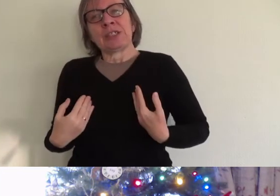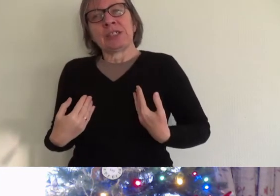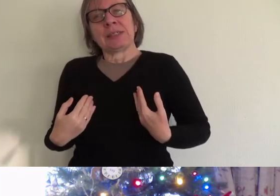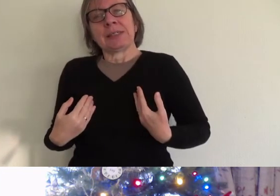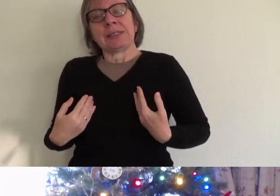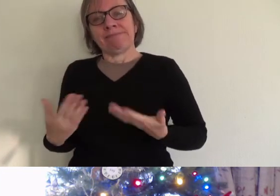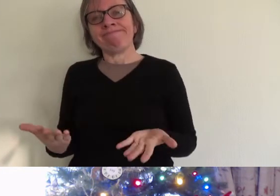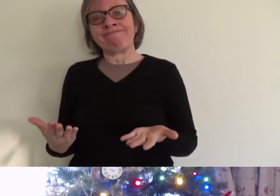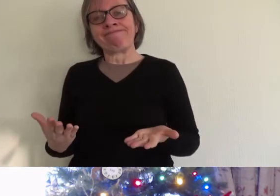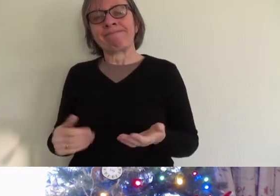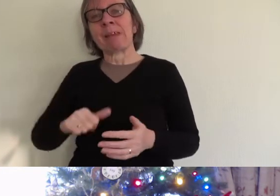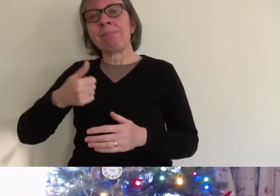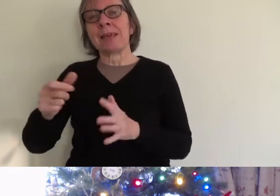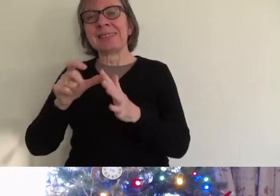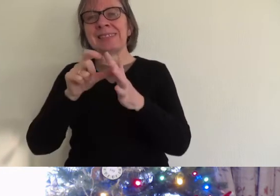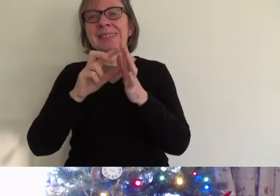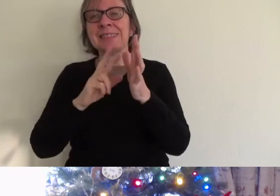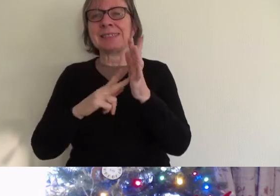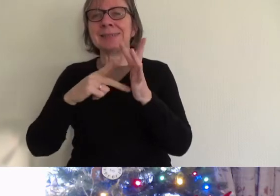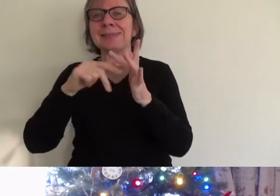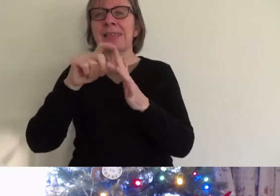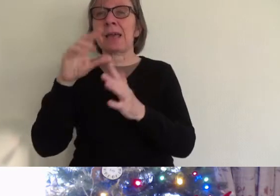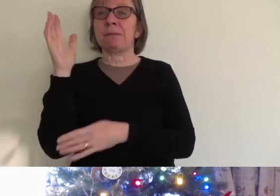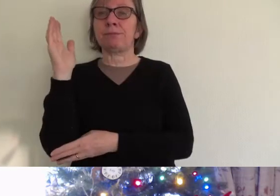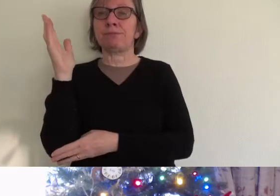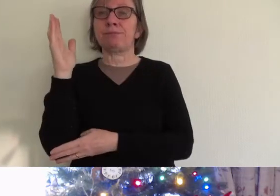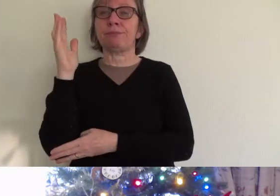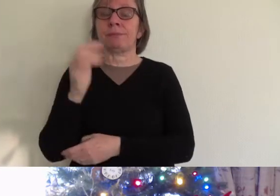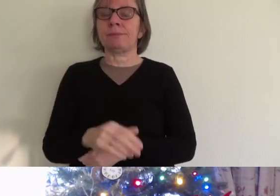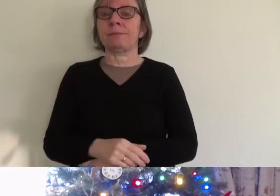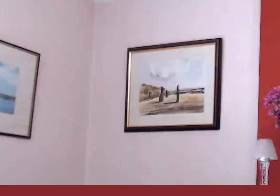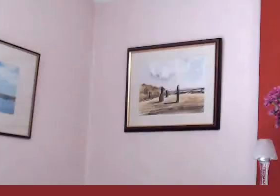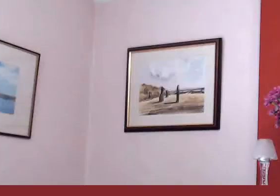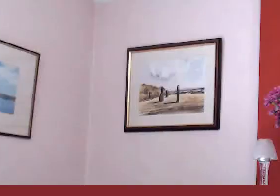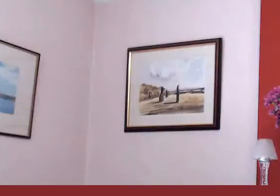of Heaven, living in me. And then David will speak for us.